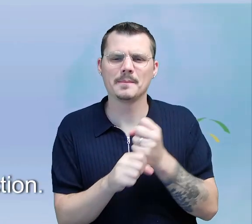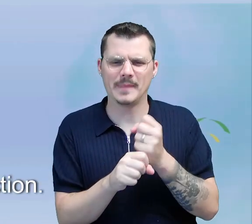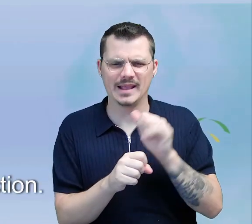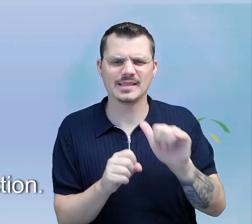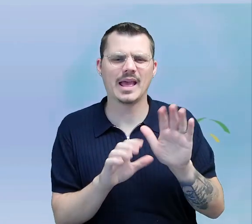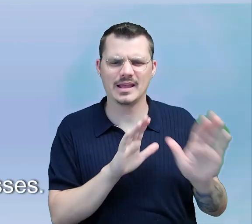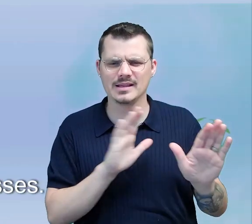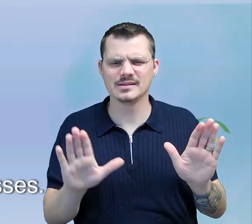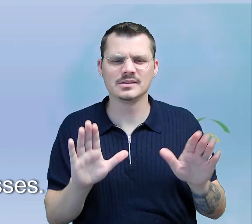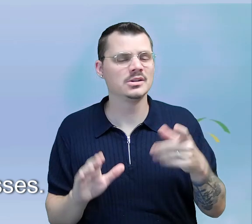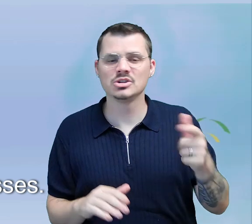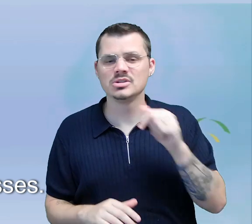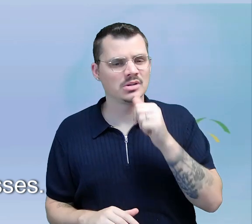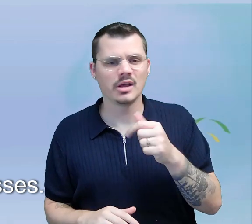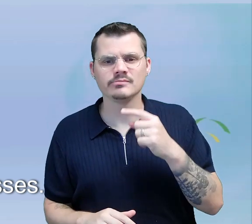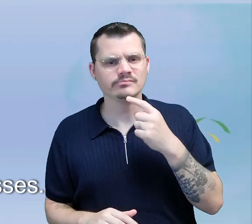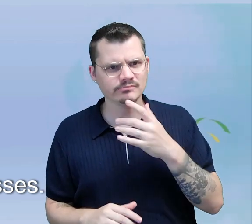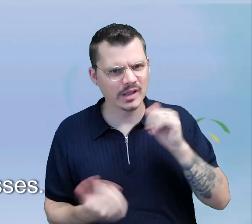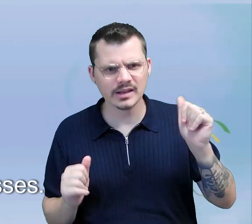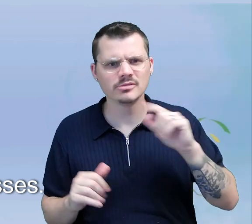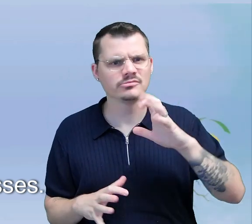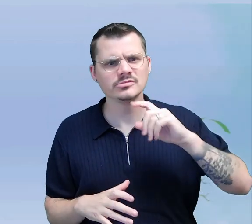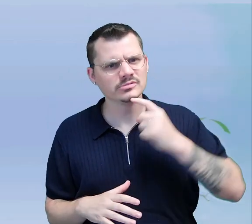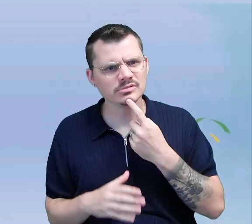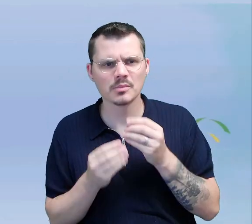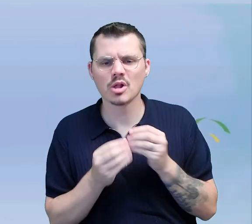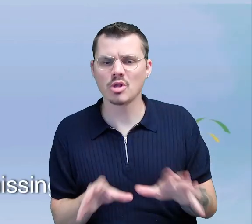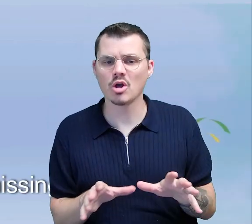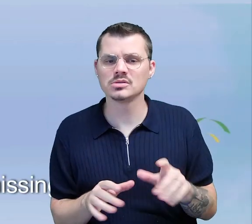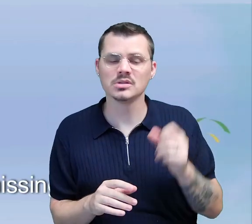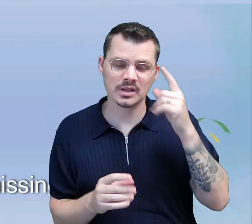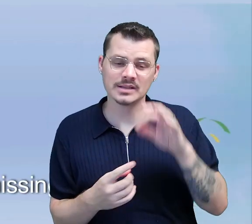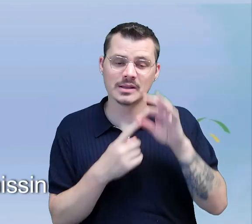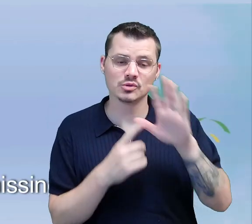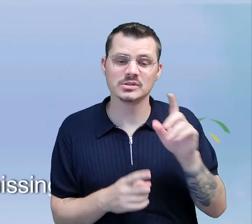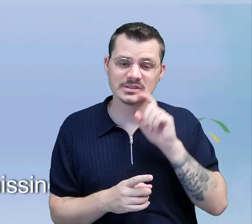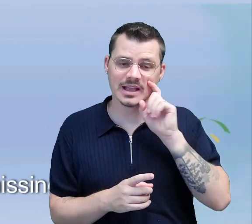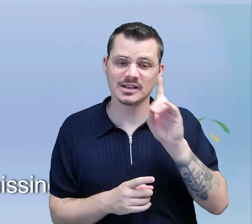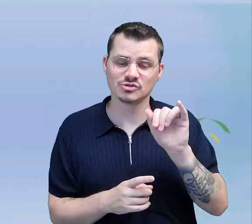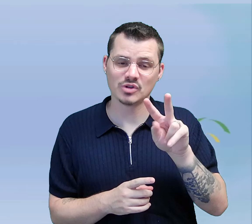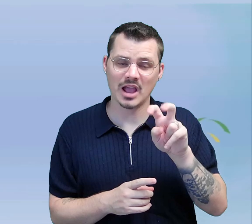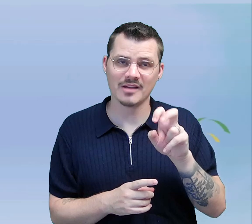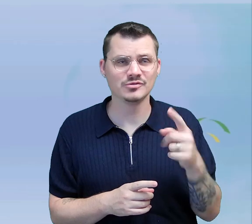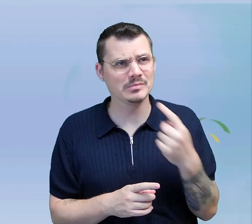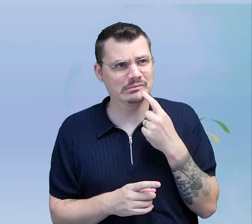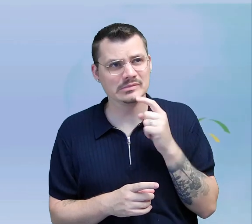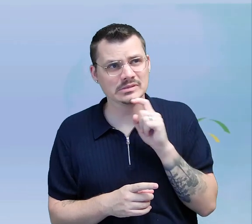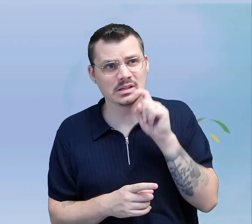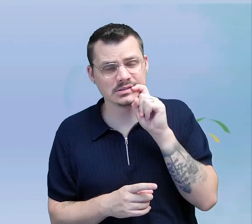that distinction. She had not suffered any extreme losses, except her sex drive, which she was missing very